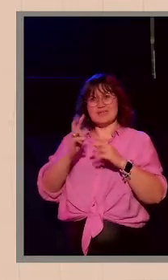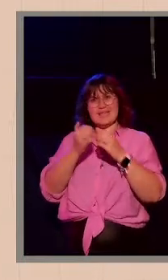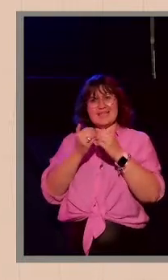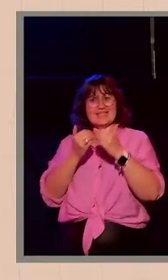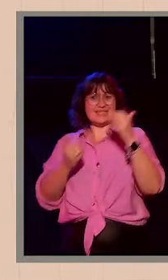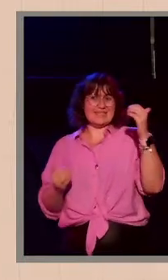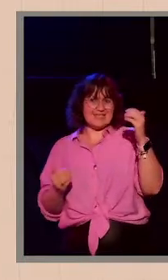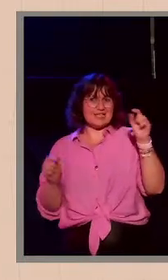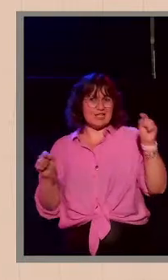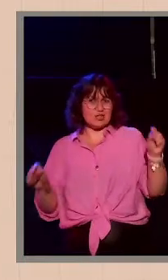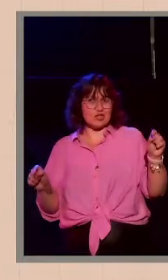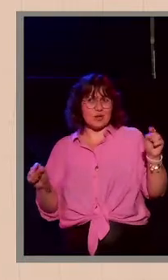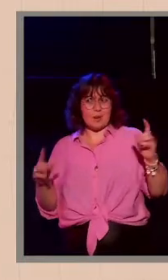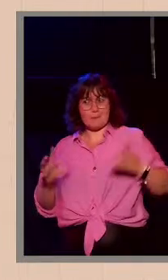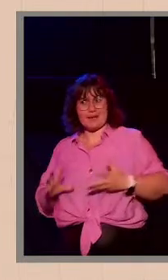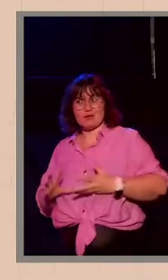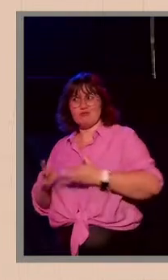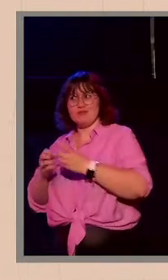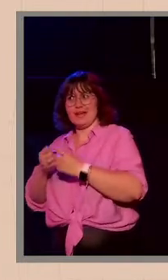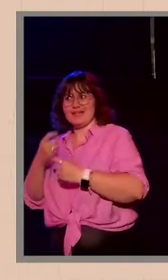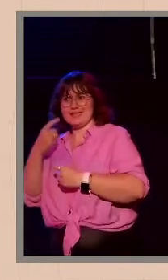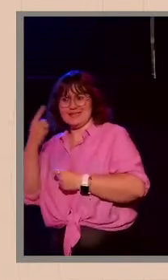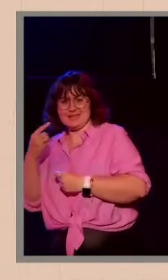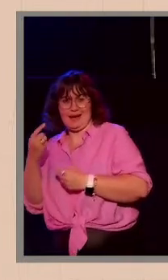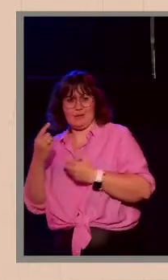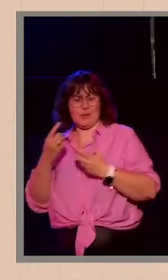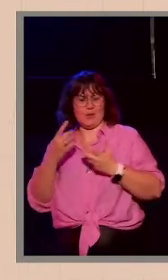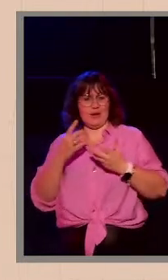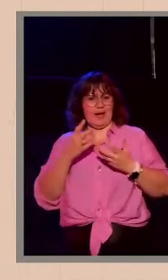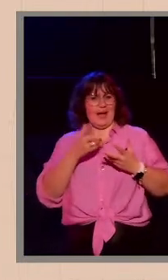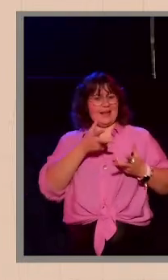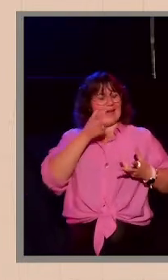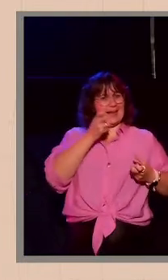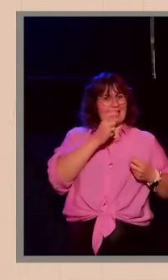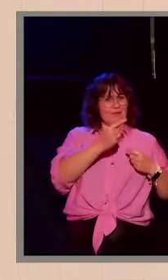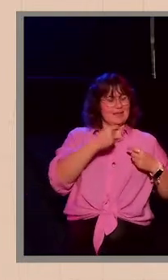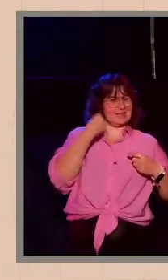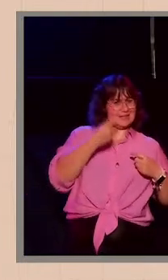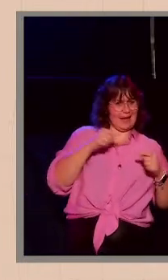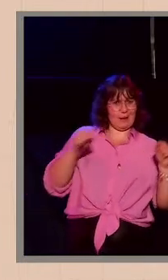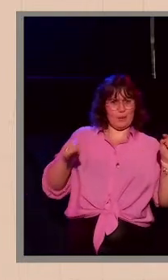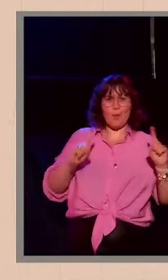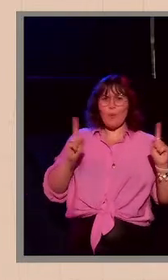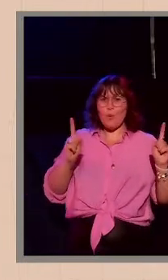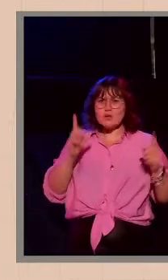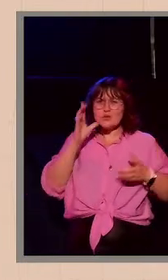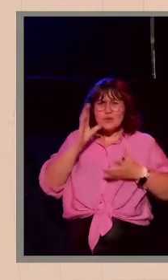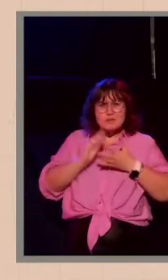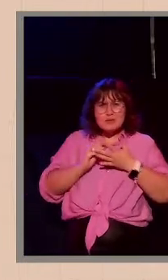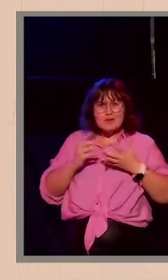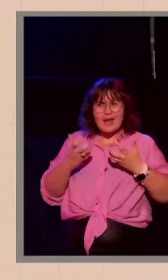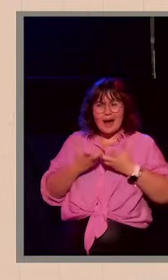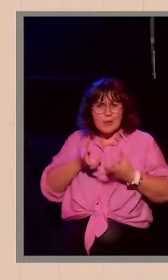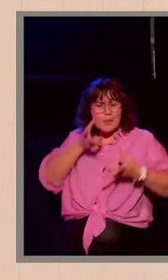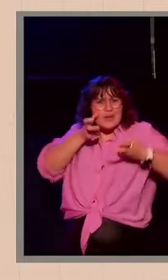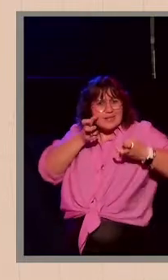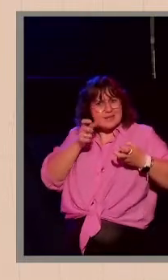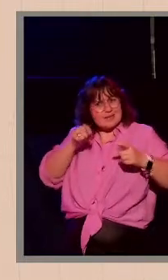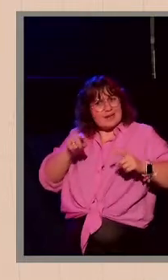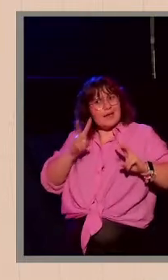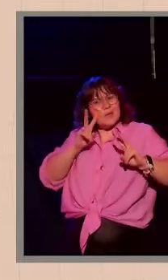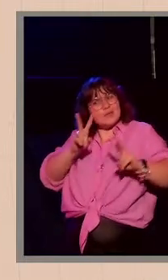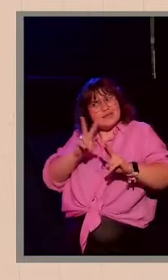is it they're joined up, or what, in your experience and how you listen and